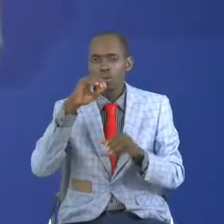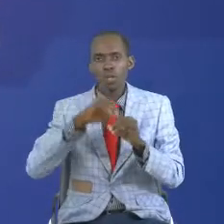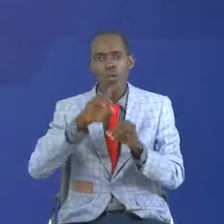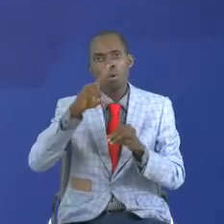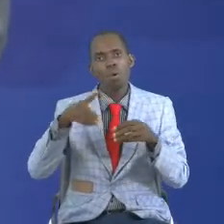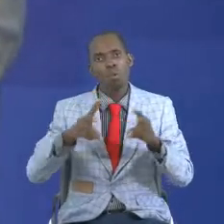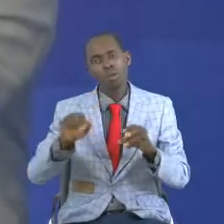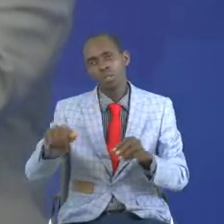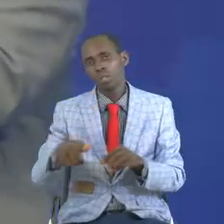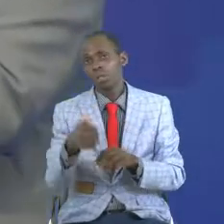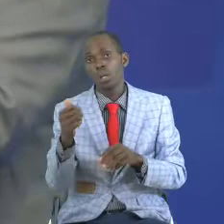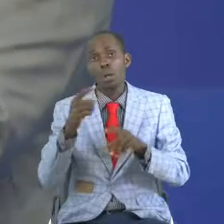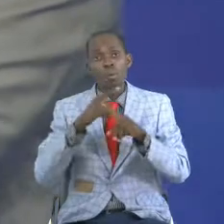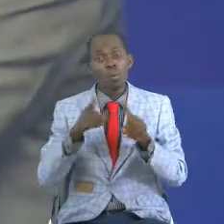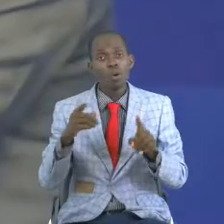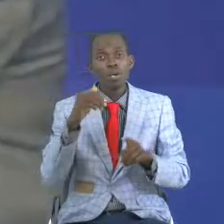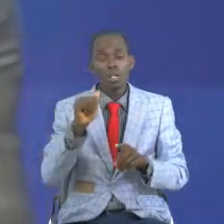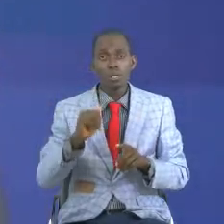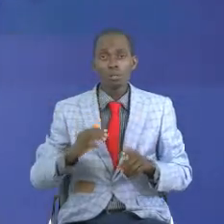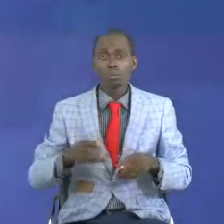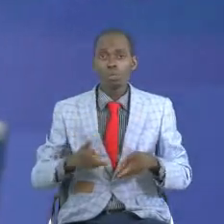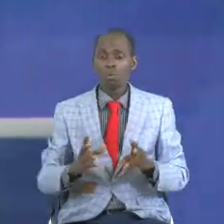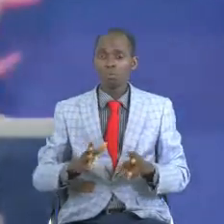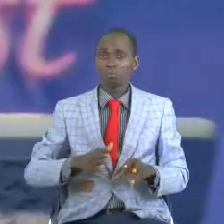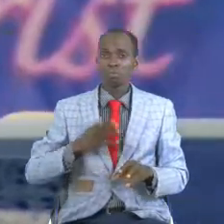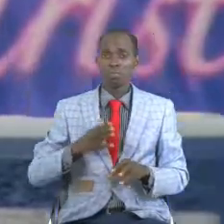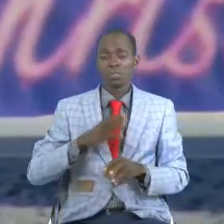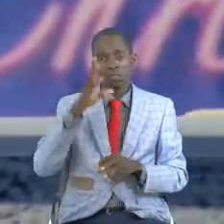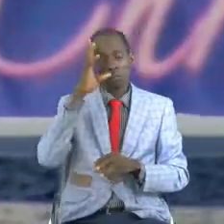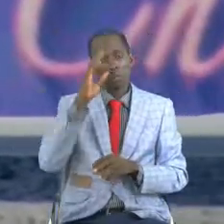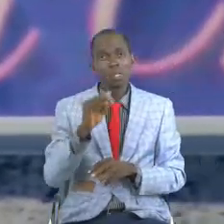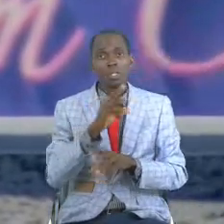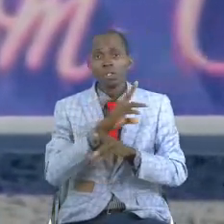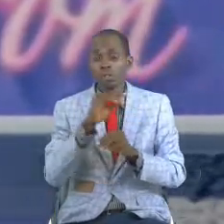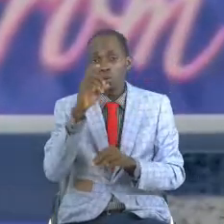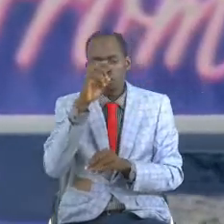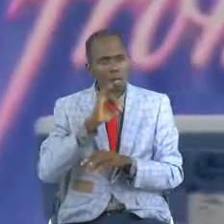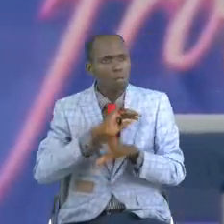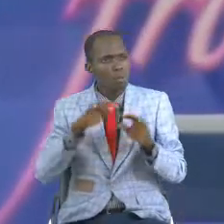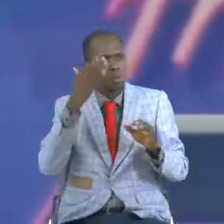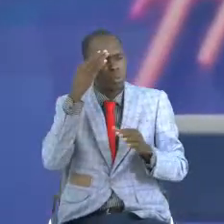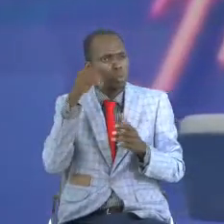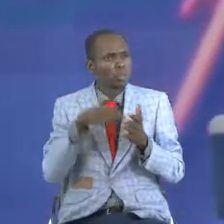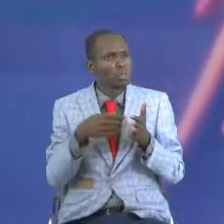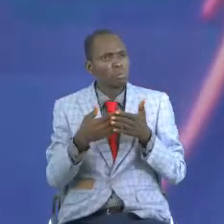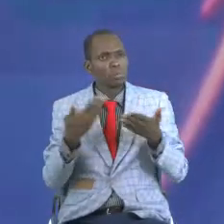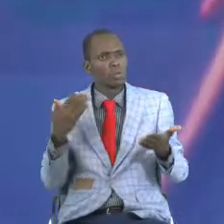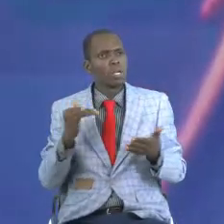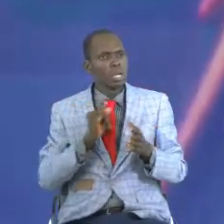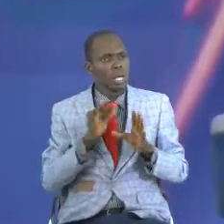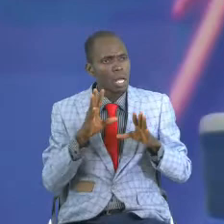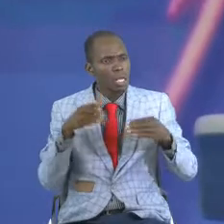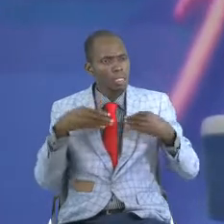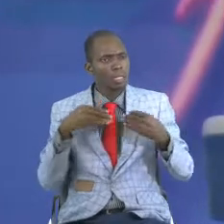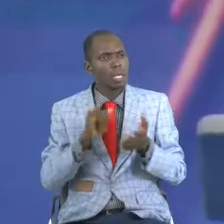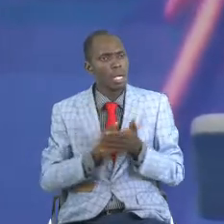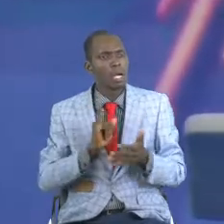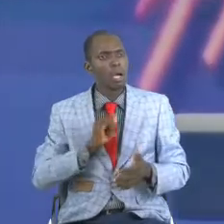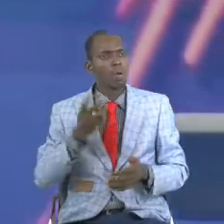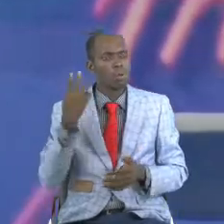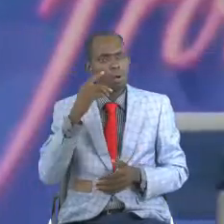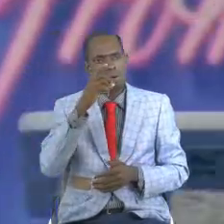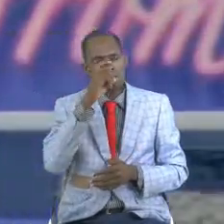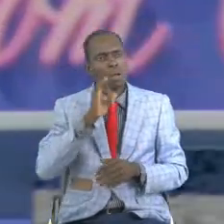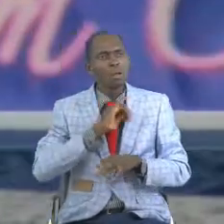fearing men do fools. I didn't know this before I accept. I was a fool. I didn't know the way